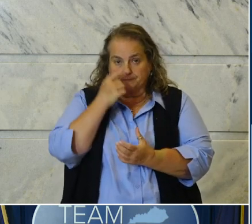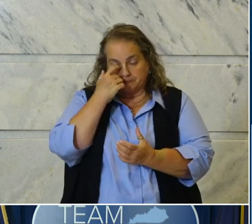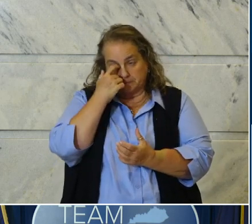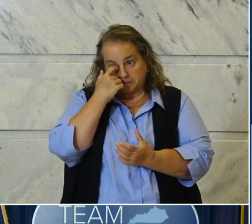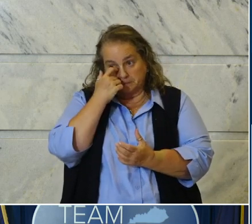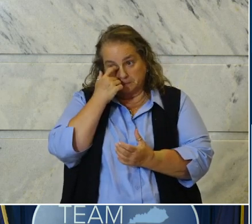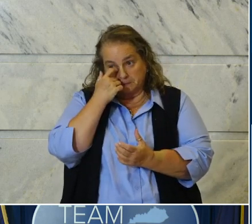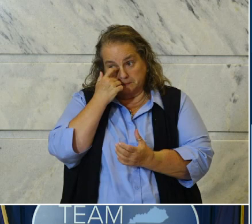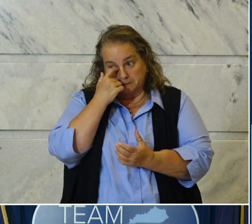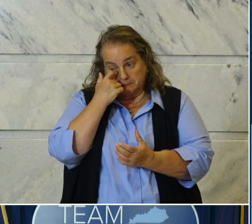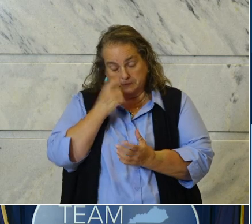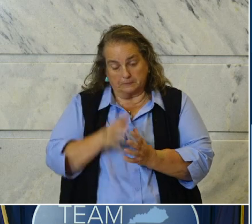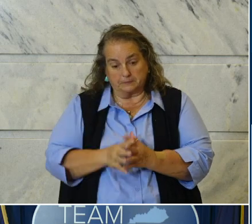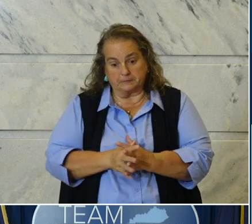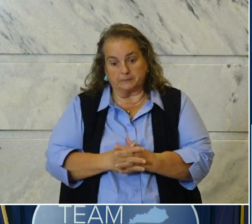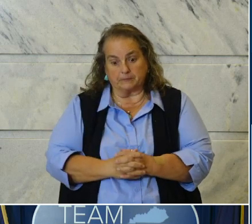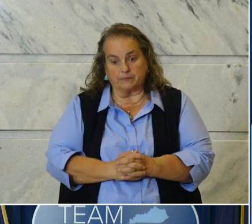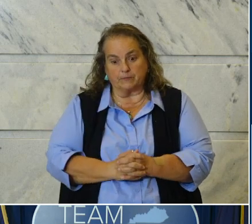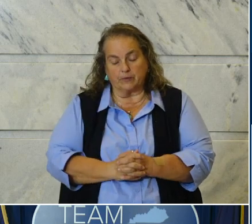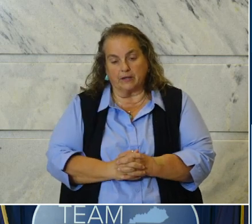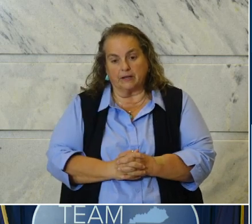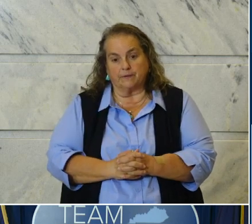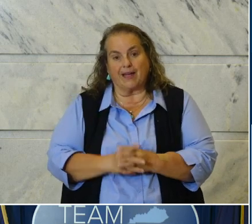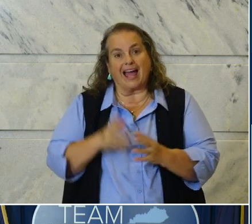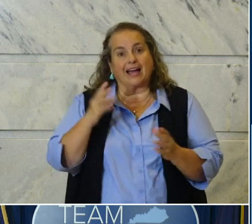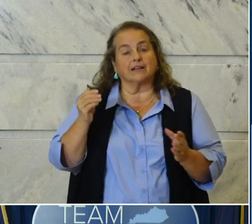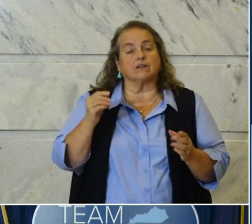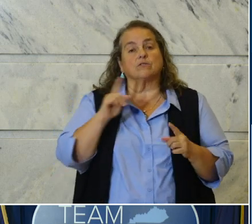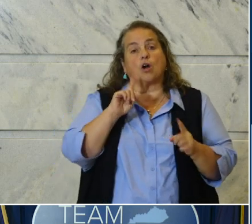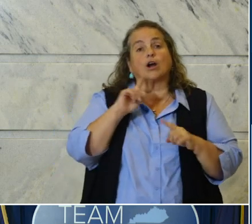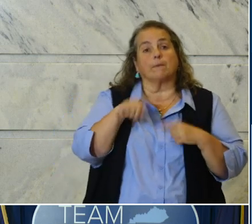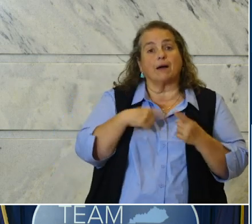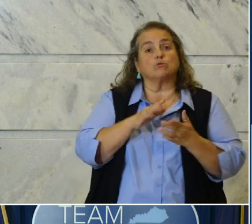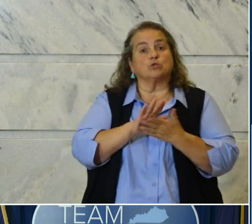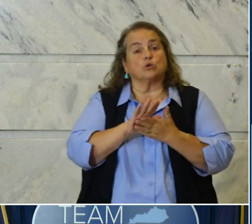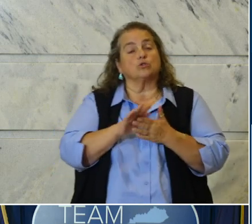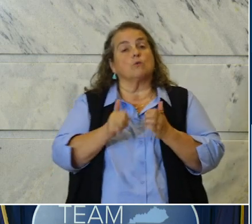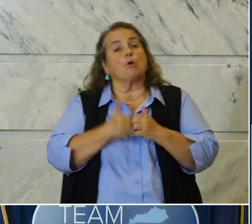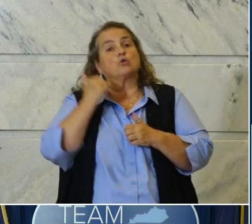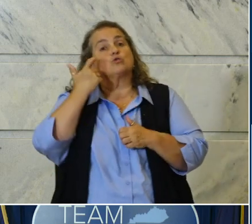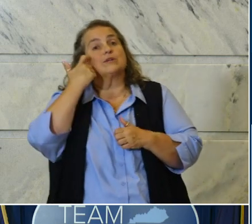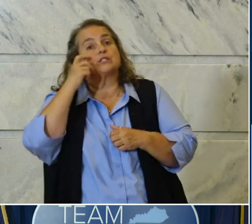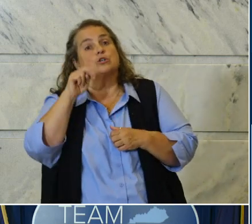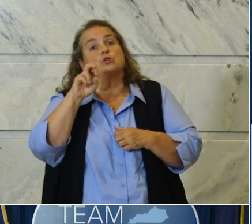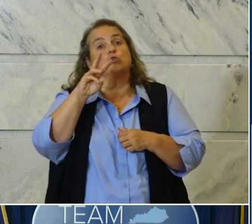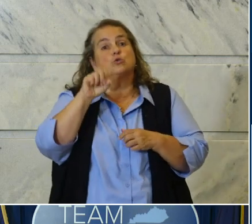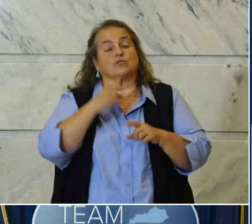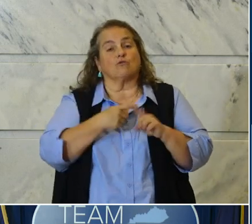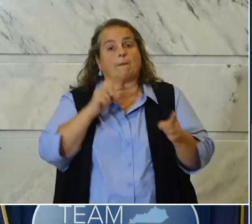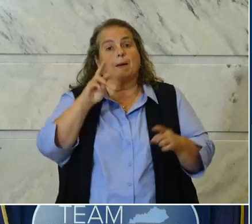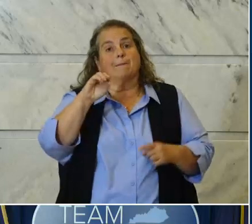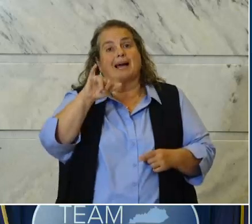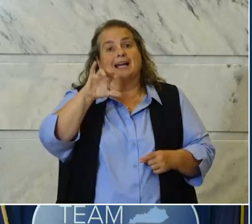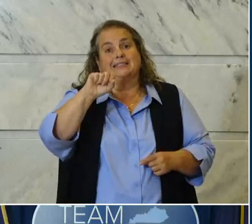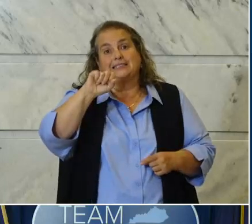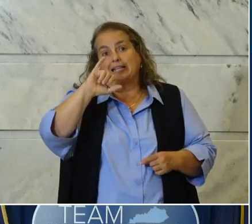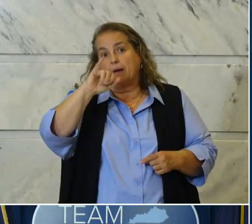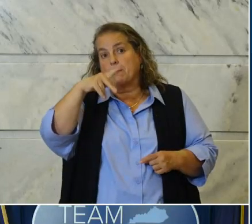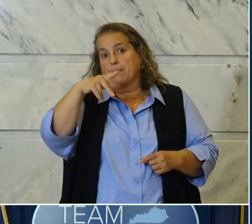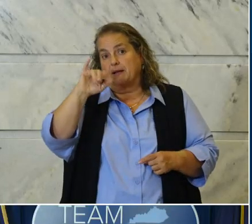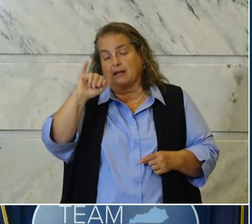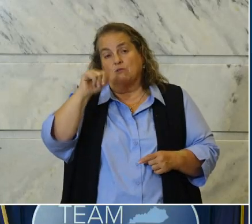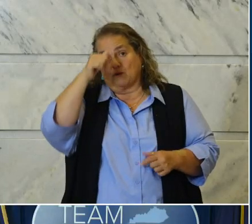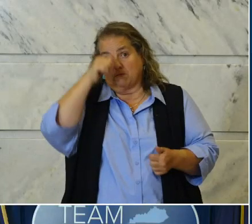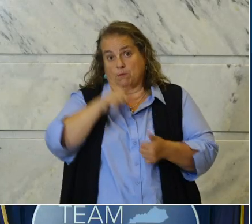And in that vein on schools, can you put up the most recent news from Mississippi? Let's remember that